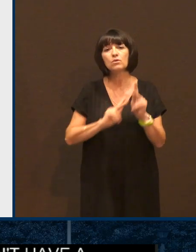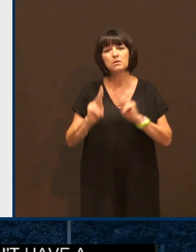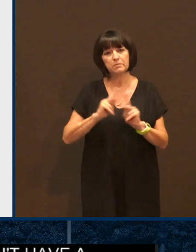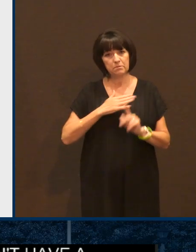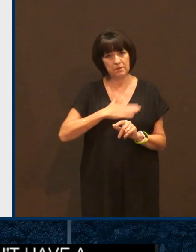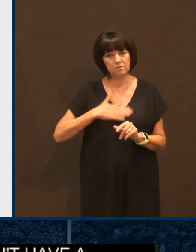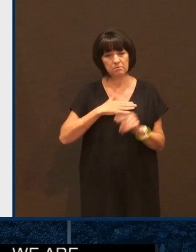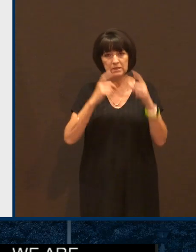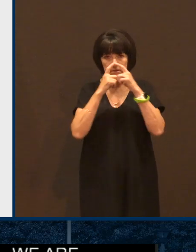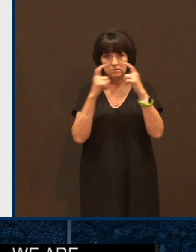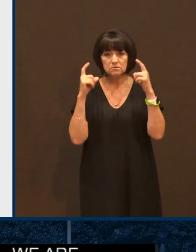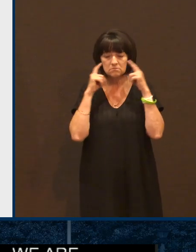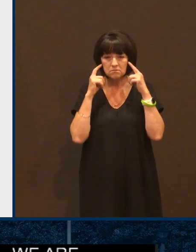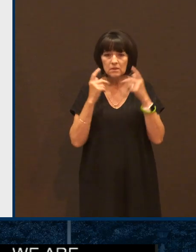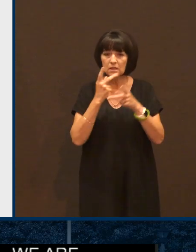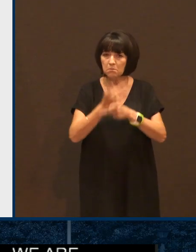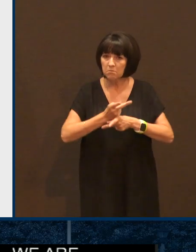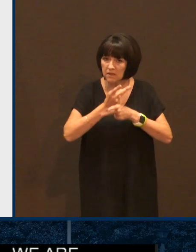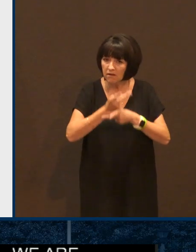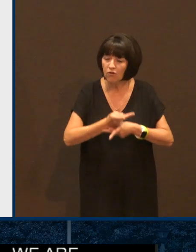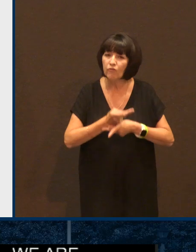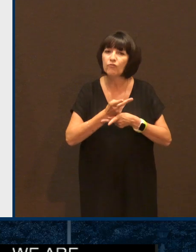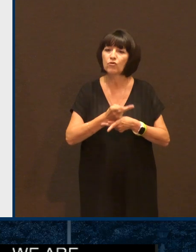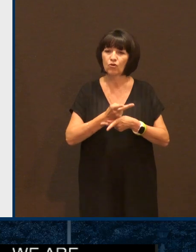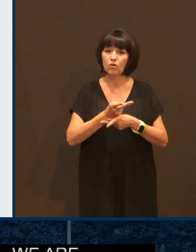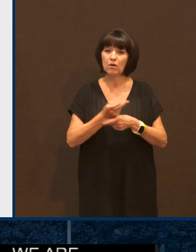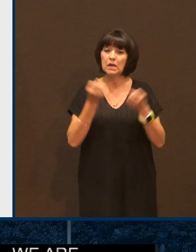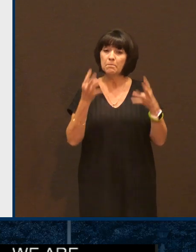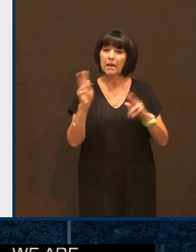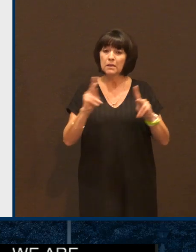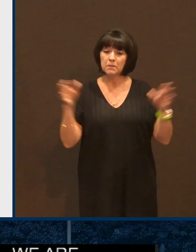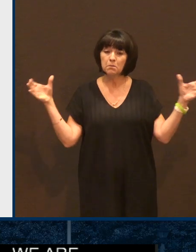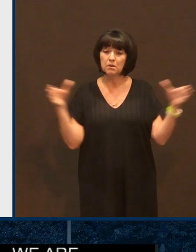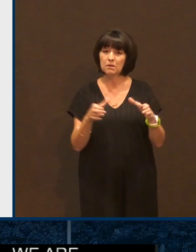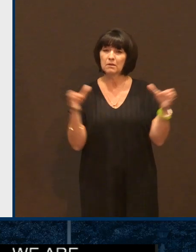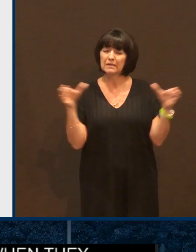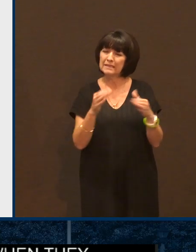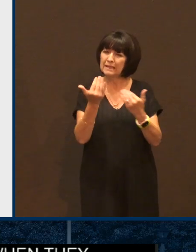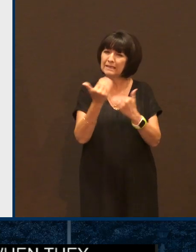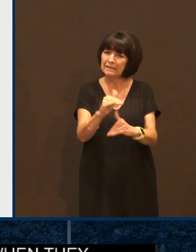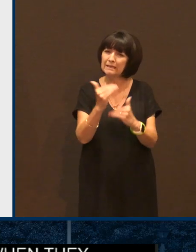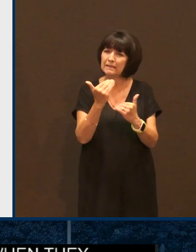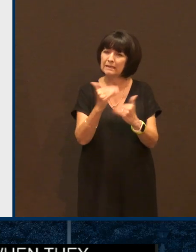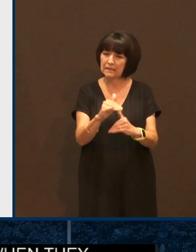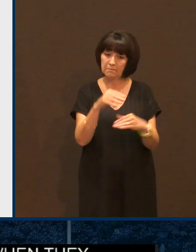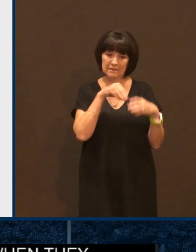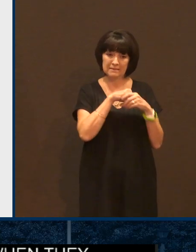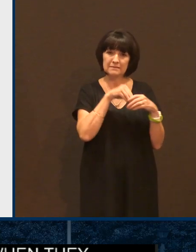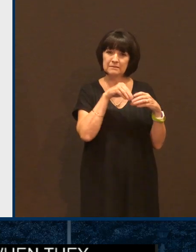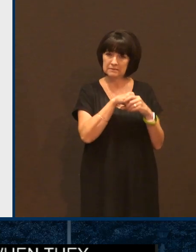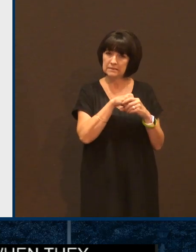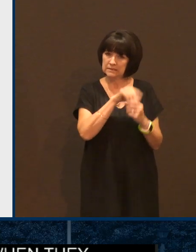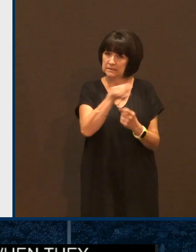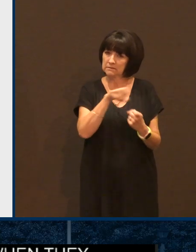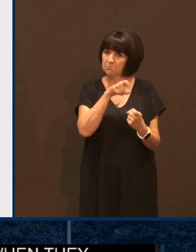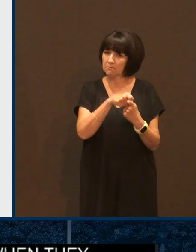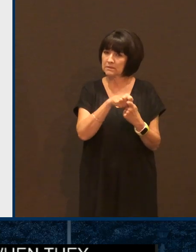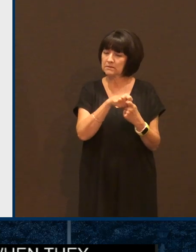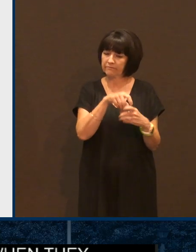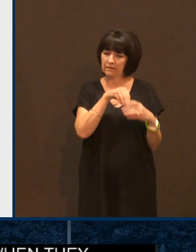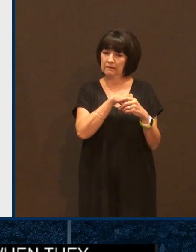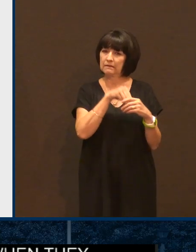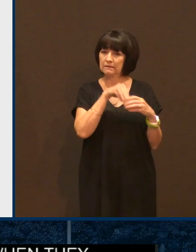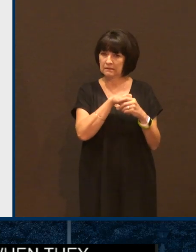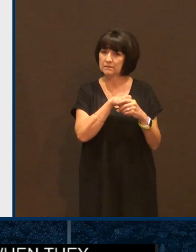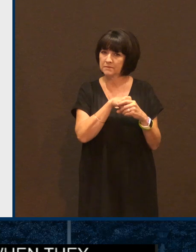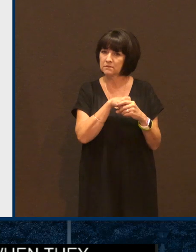careful and cautious of social gatherings and limit social gatherings indoors in particular,